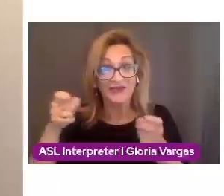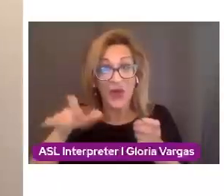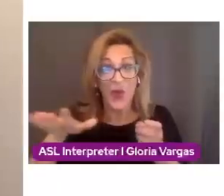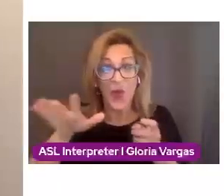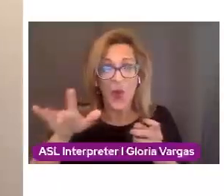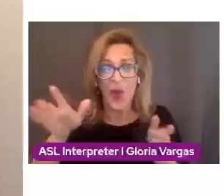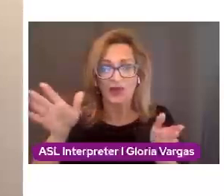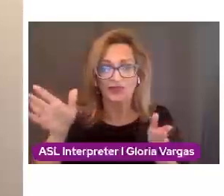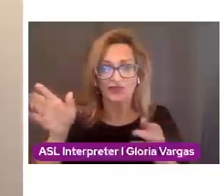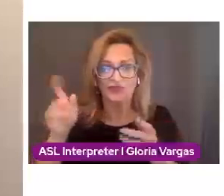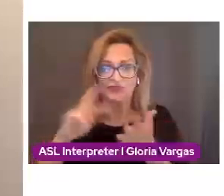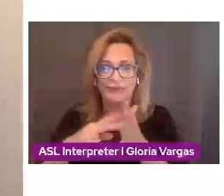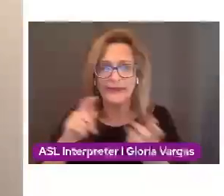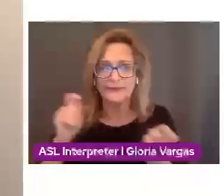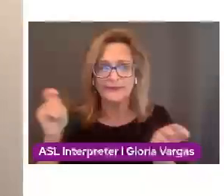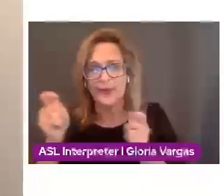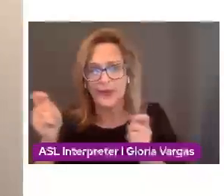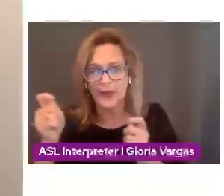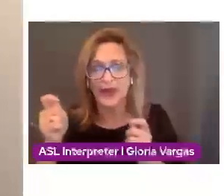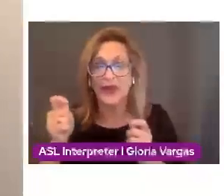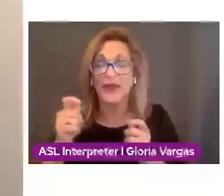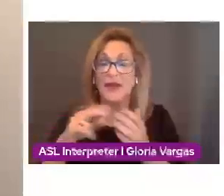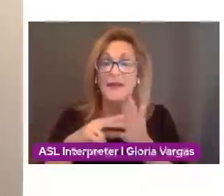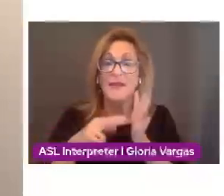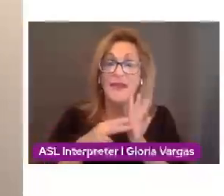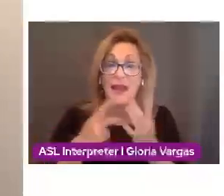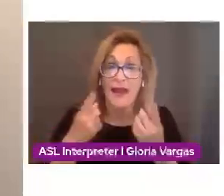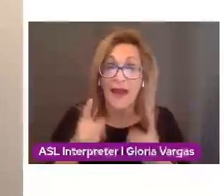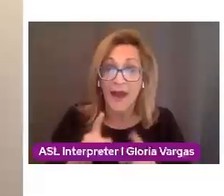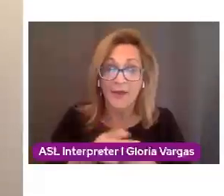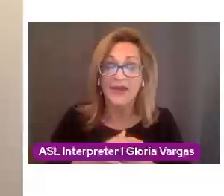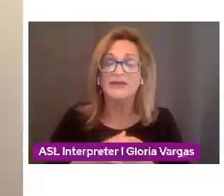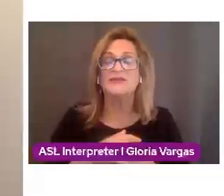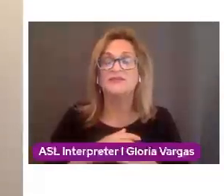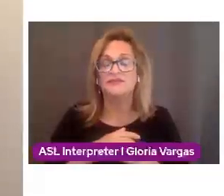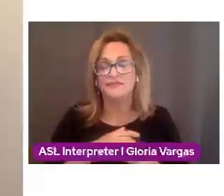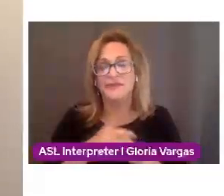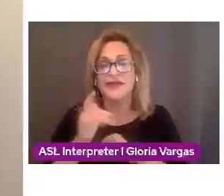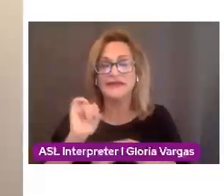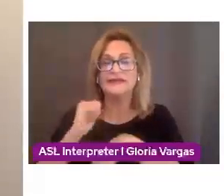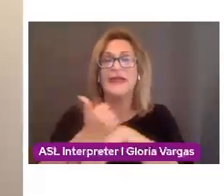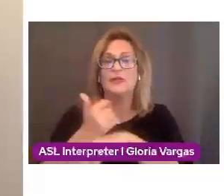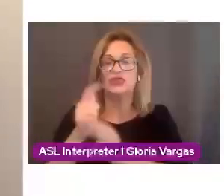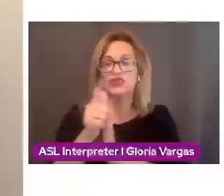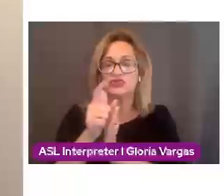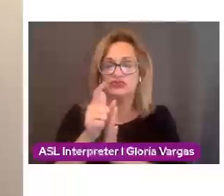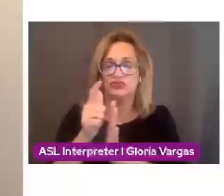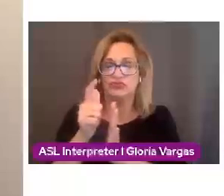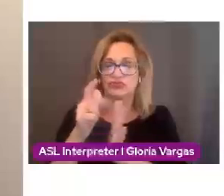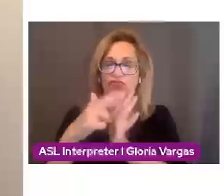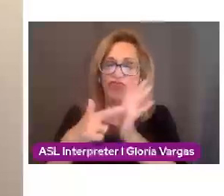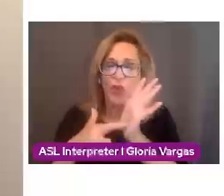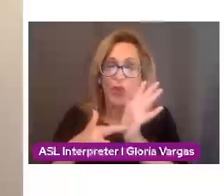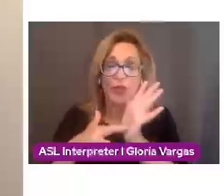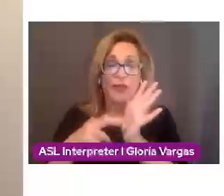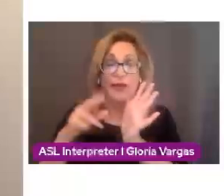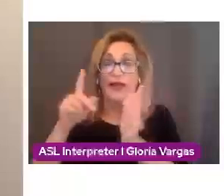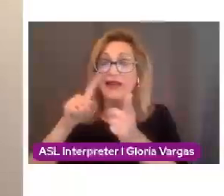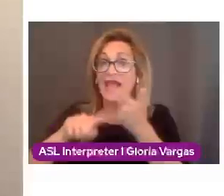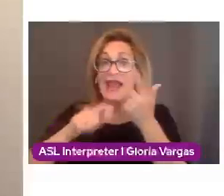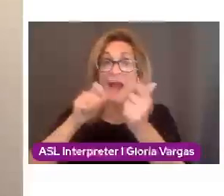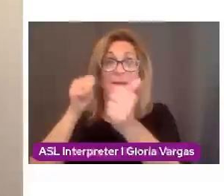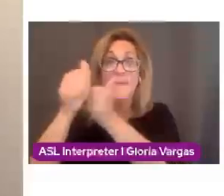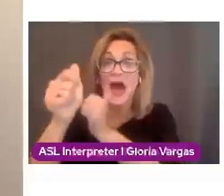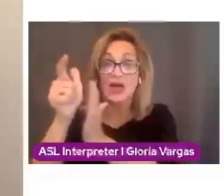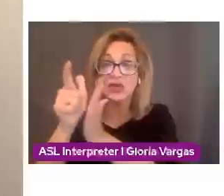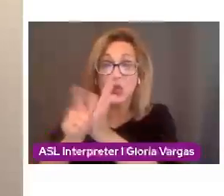us what that implicitly does is that it establishes a rule that we can't pass anything unless we get 60 votes